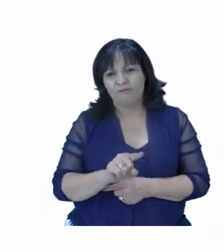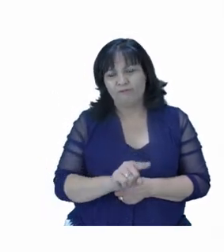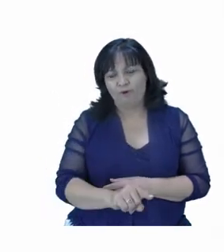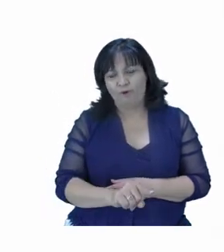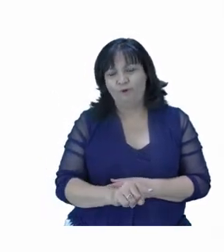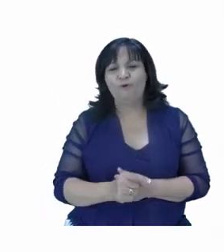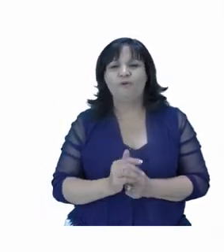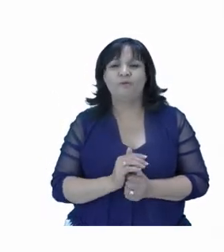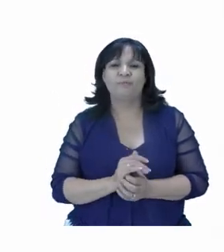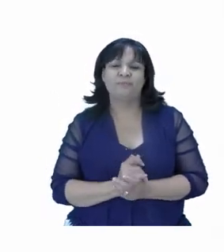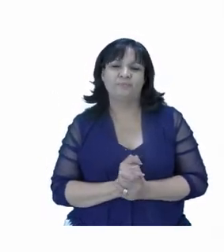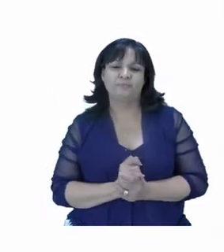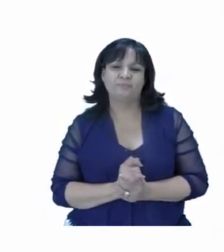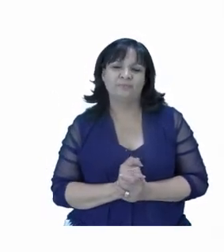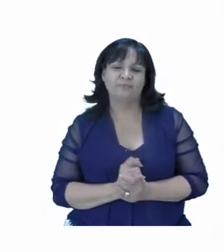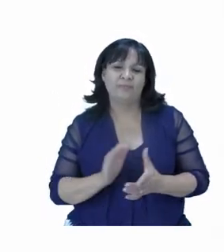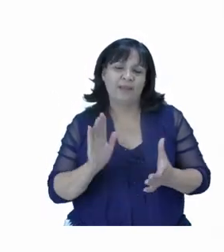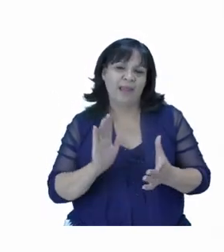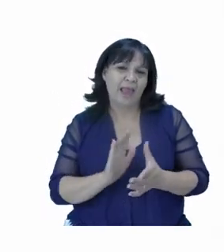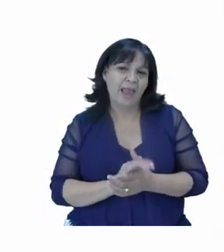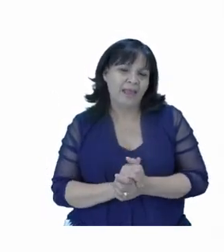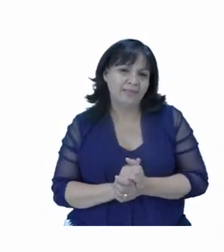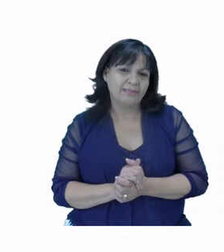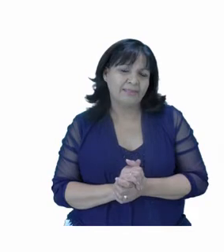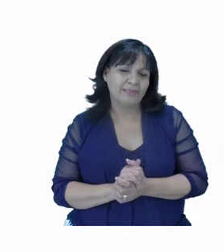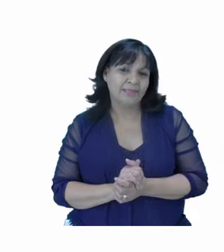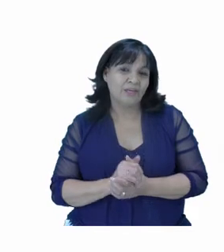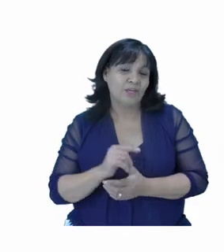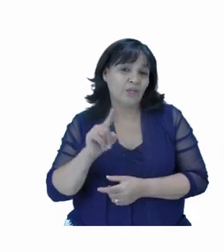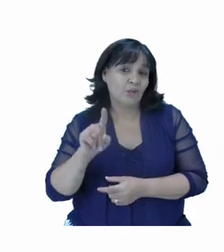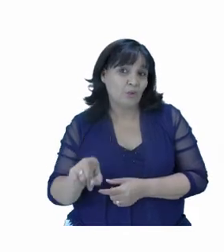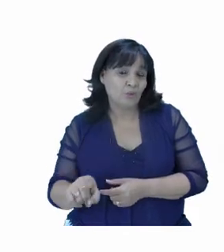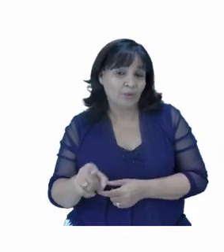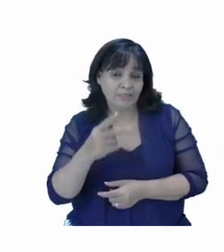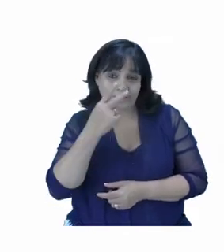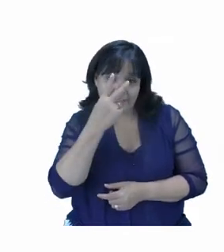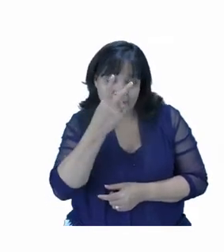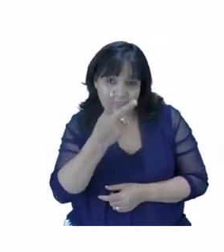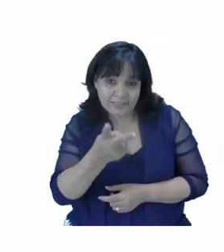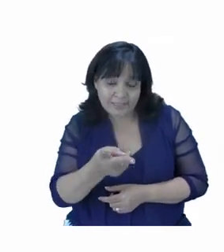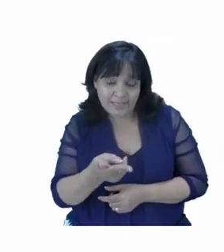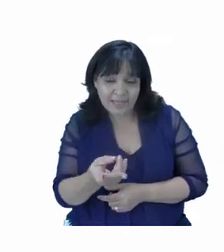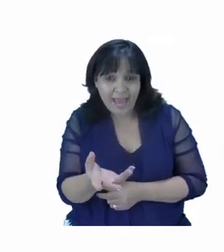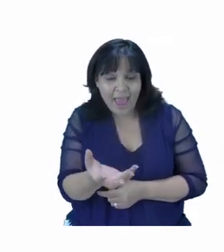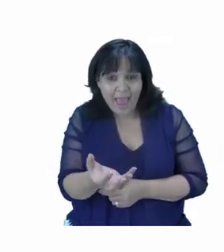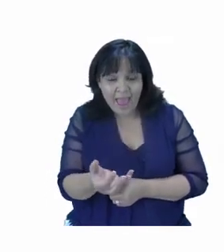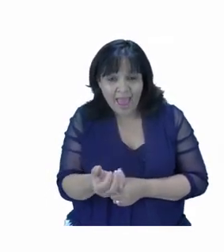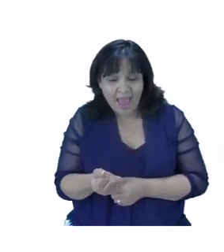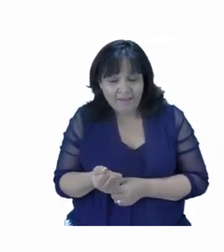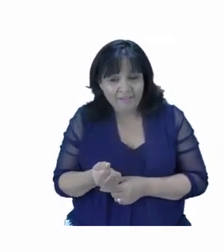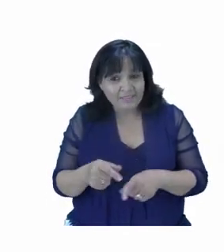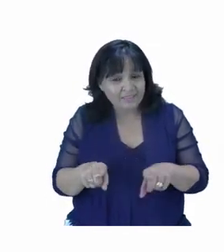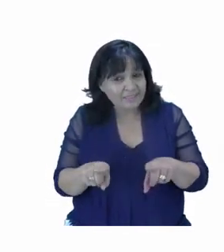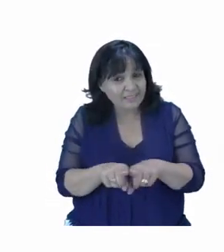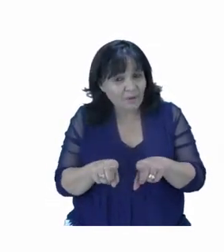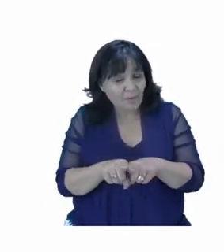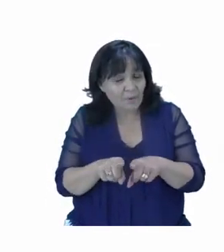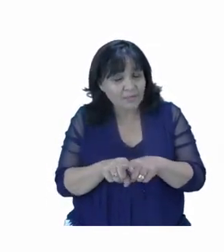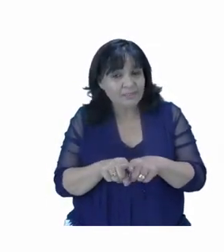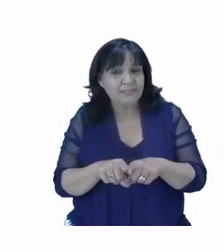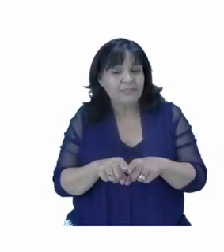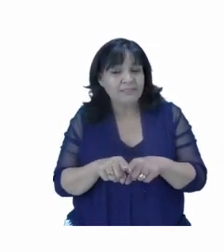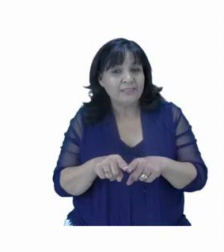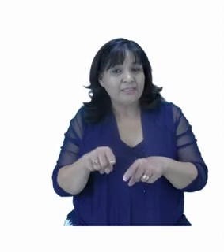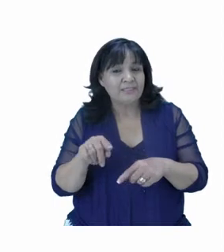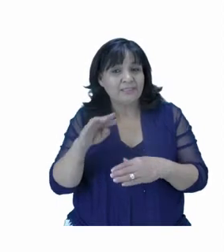4. And you can also see that it also has equal sides, which means